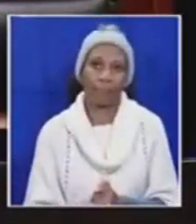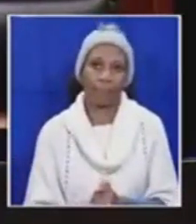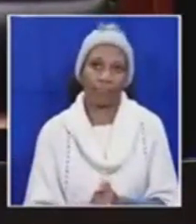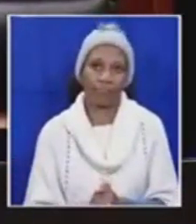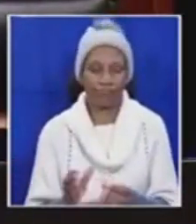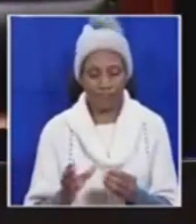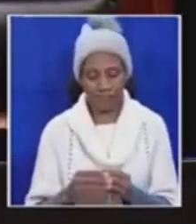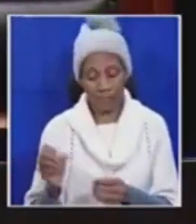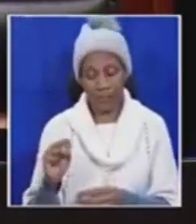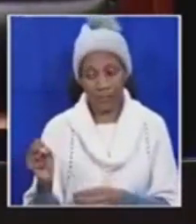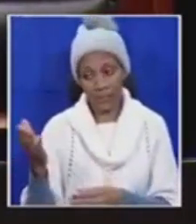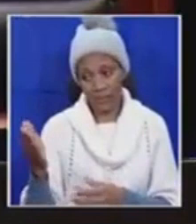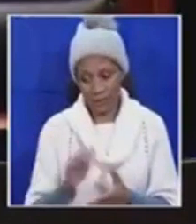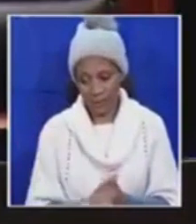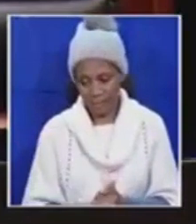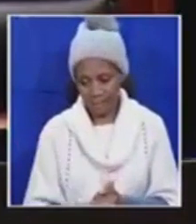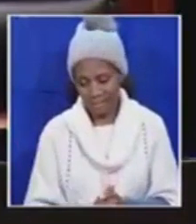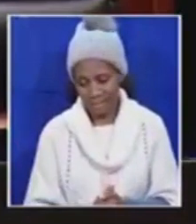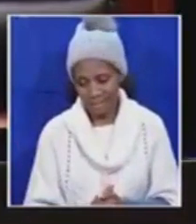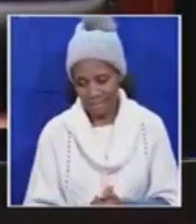Honourable Member Steenhuisen,